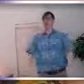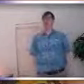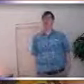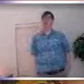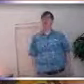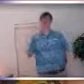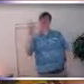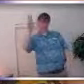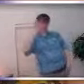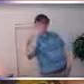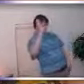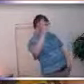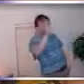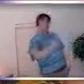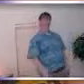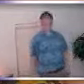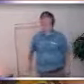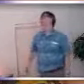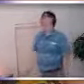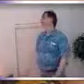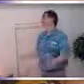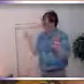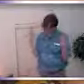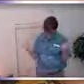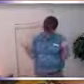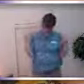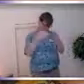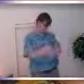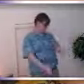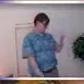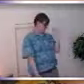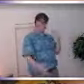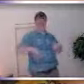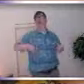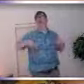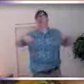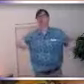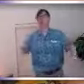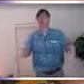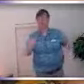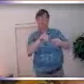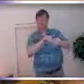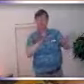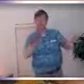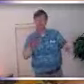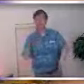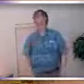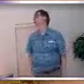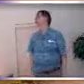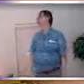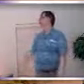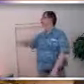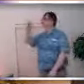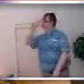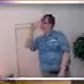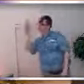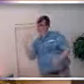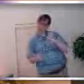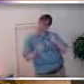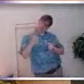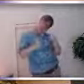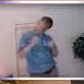3D, and what happened was fear was introduced. So there are two